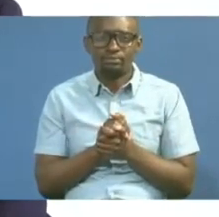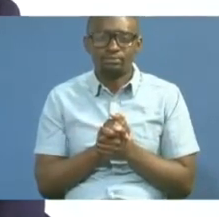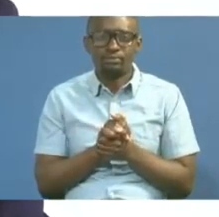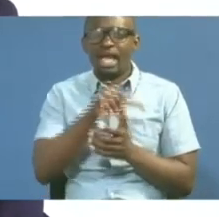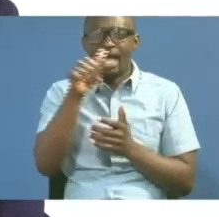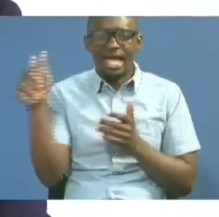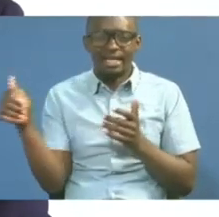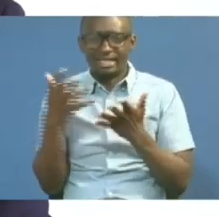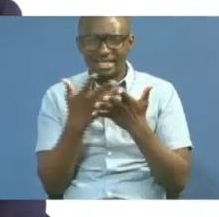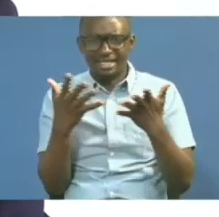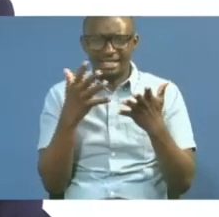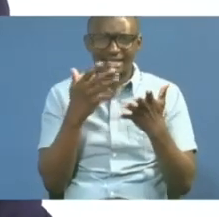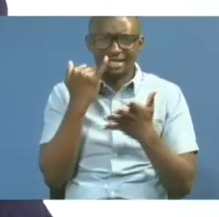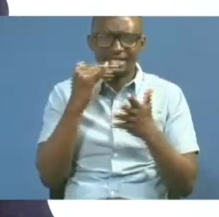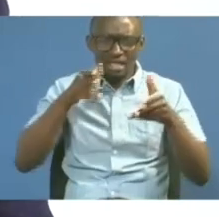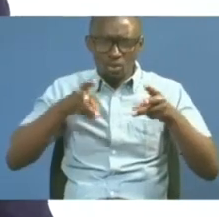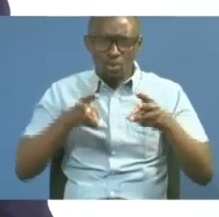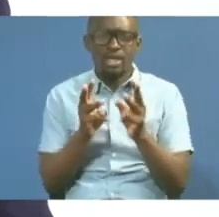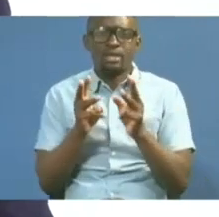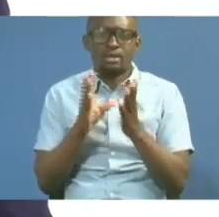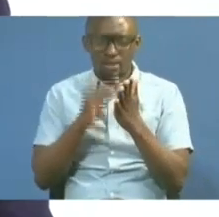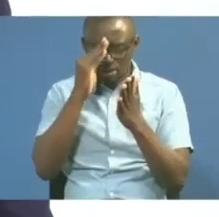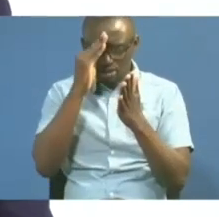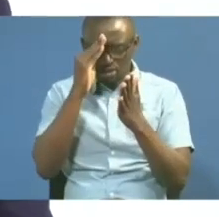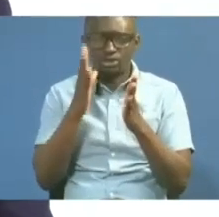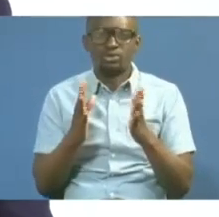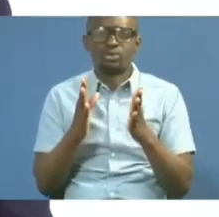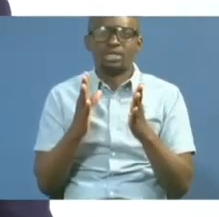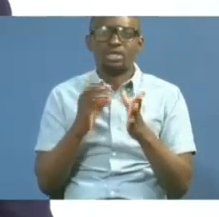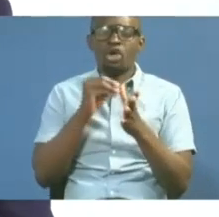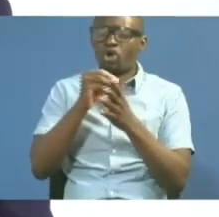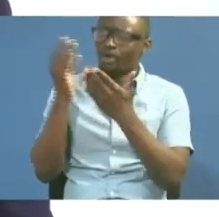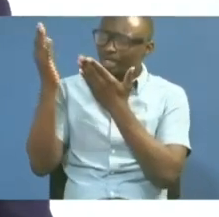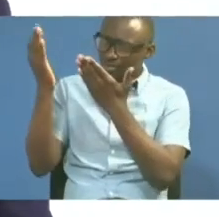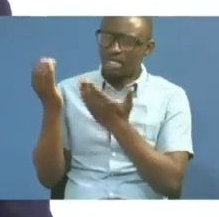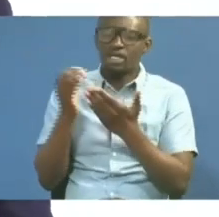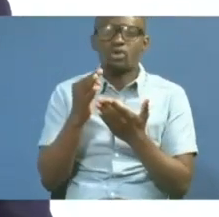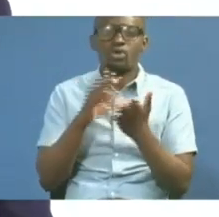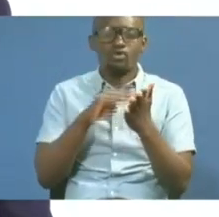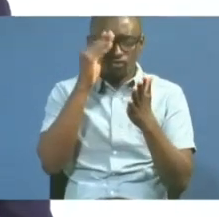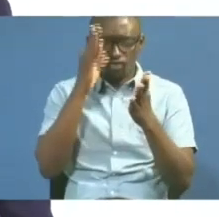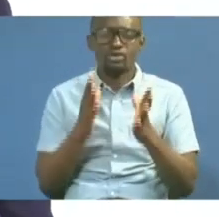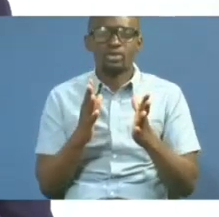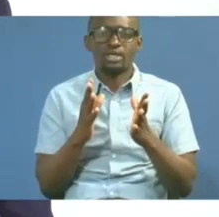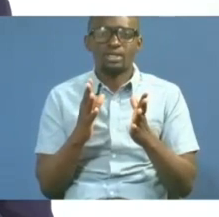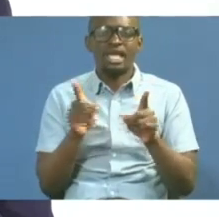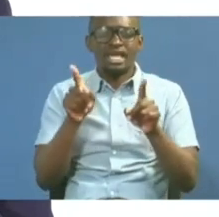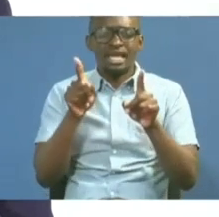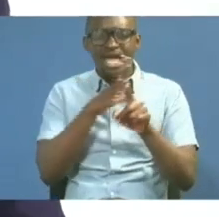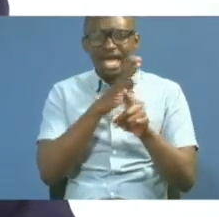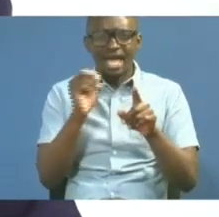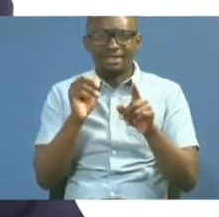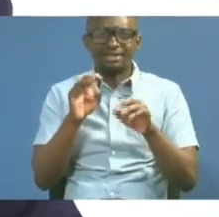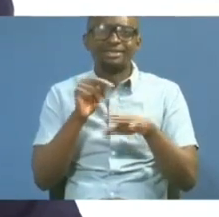would really like to talk about is the way our students or our expectations of our students